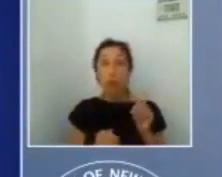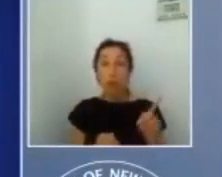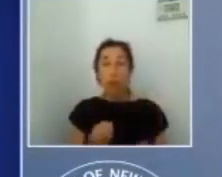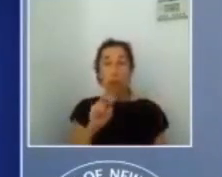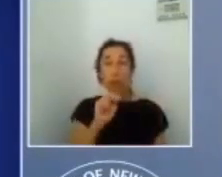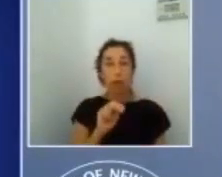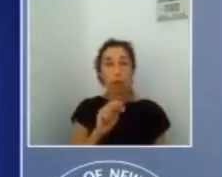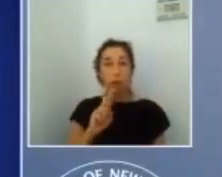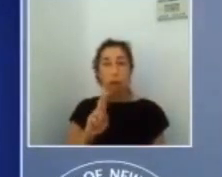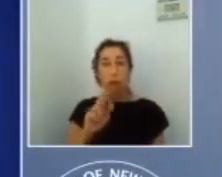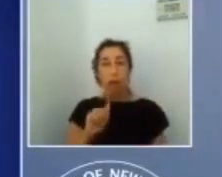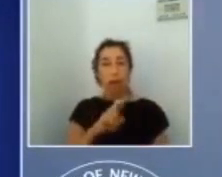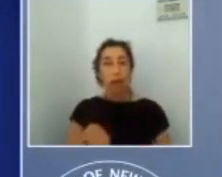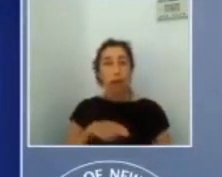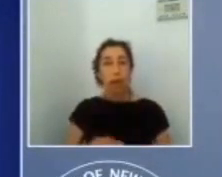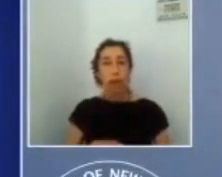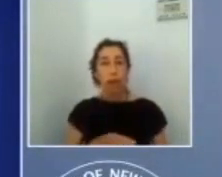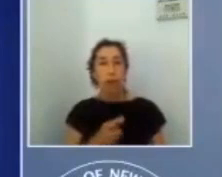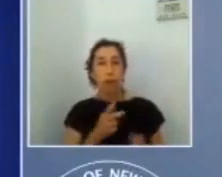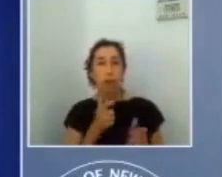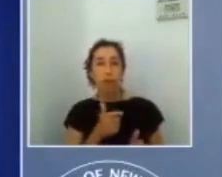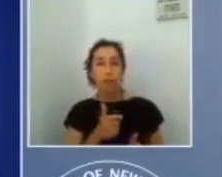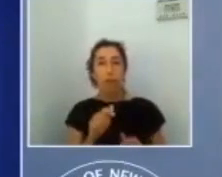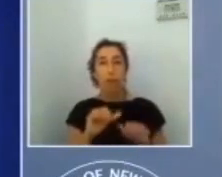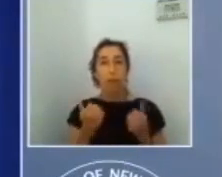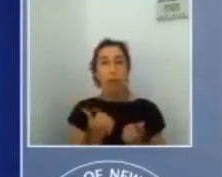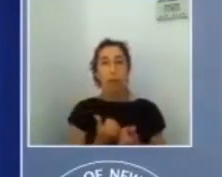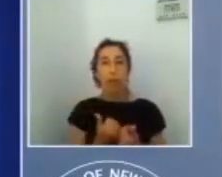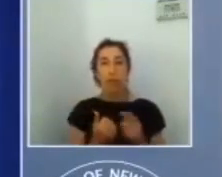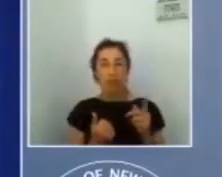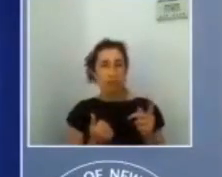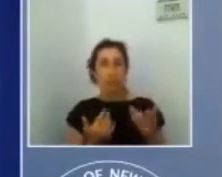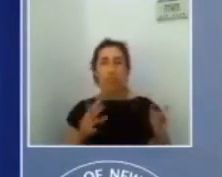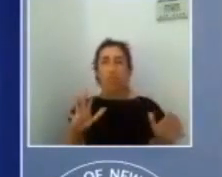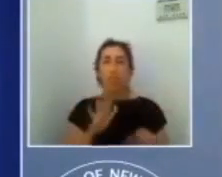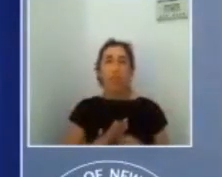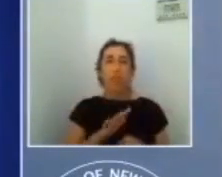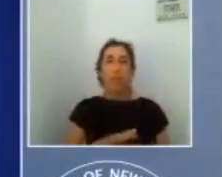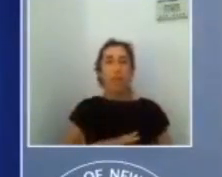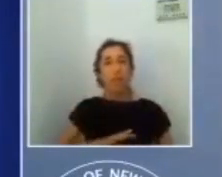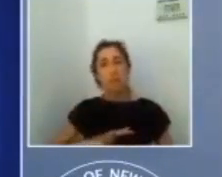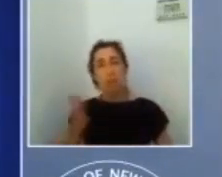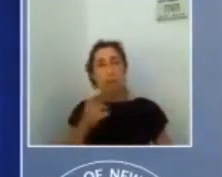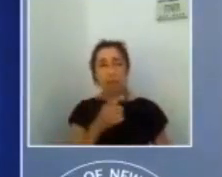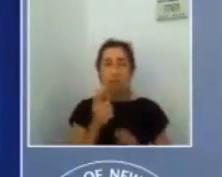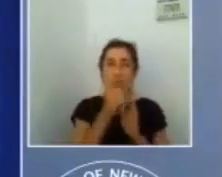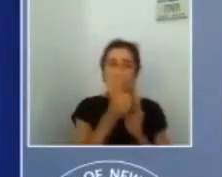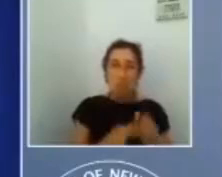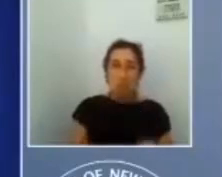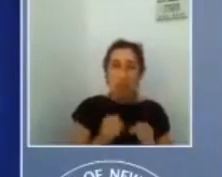entirety for years of self-dealing and illegal conduct that violate New